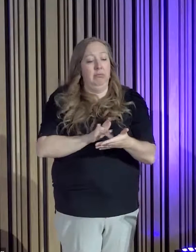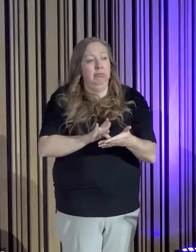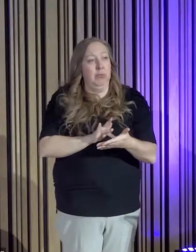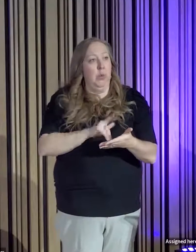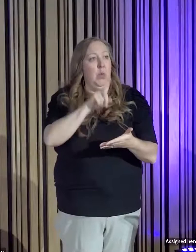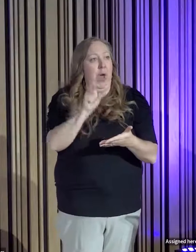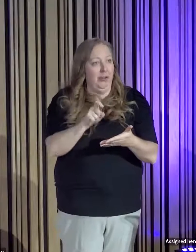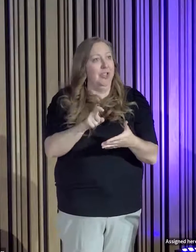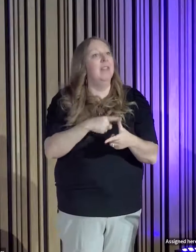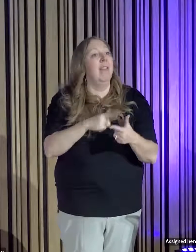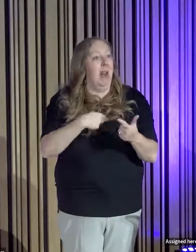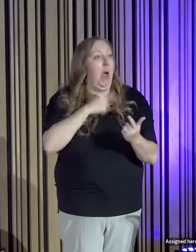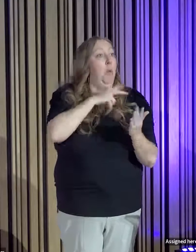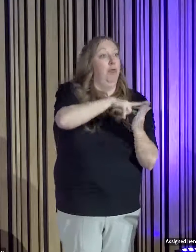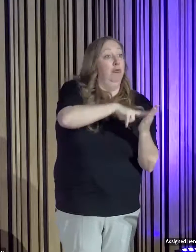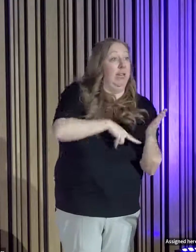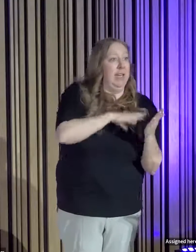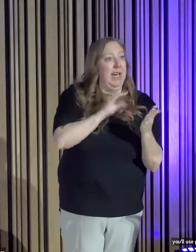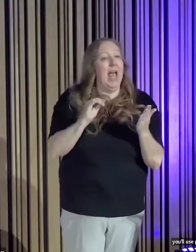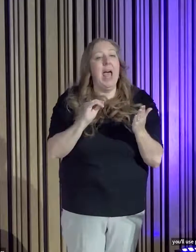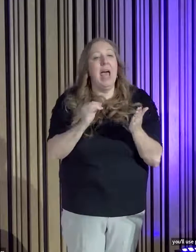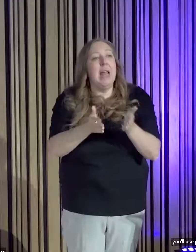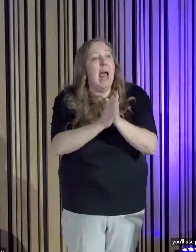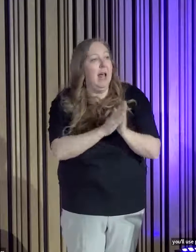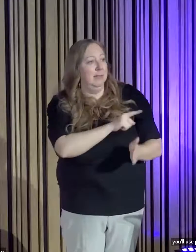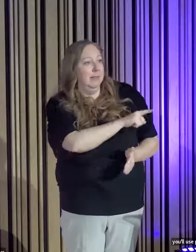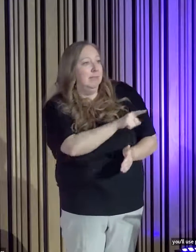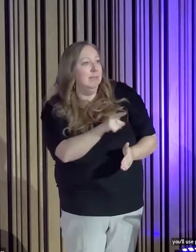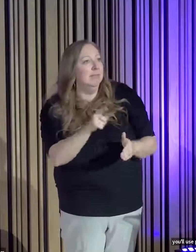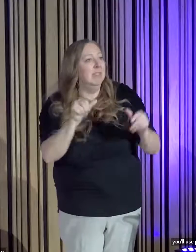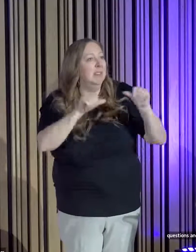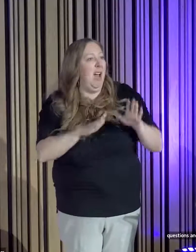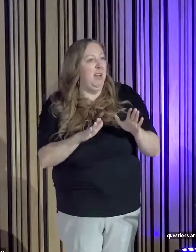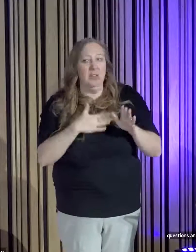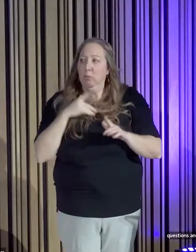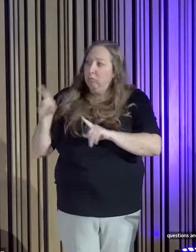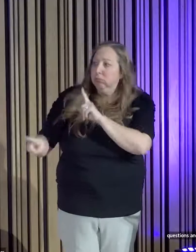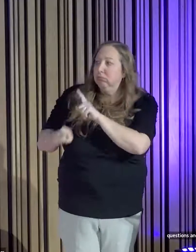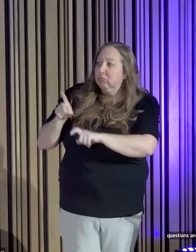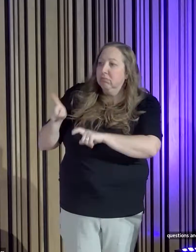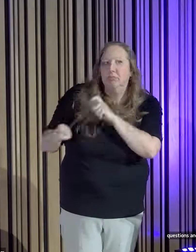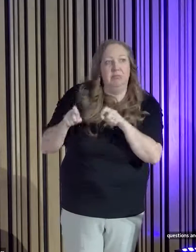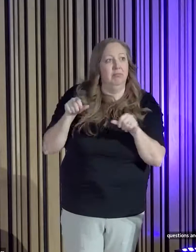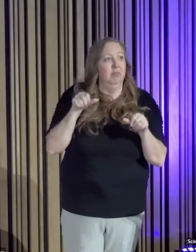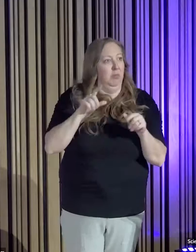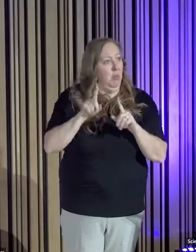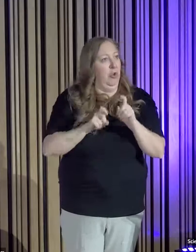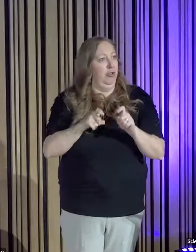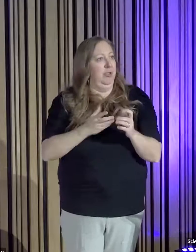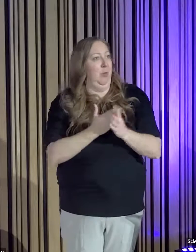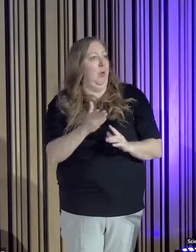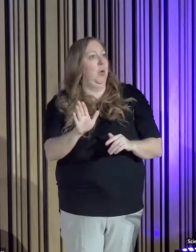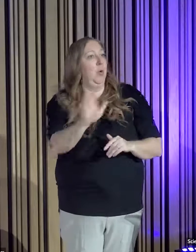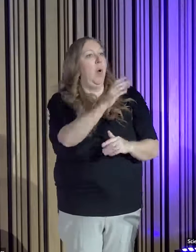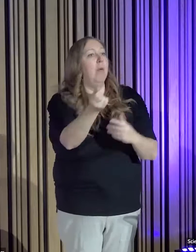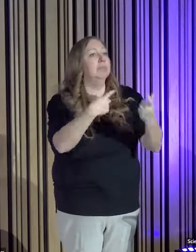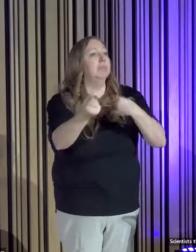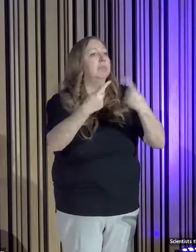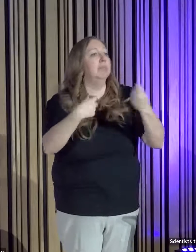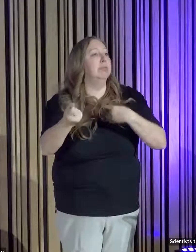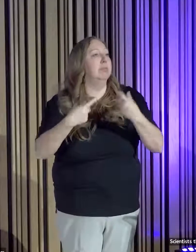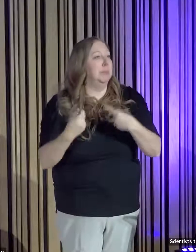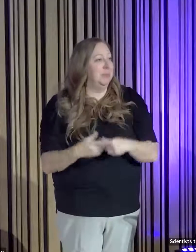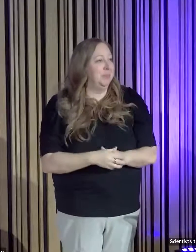I'll be able to read them, and I'll be able to ask these three scientists the questions through that direction. So if you'll allow